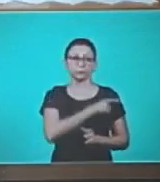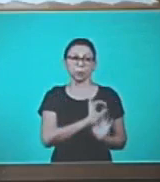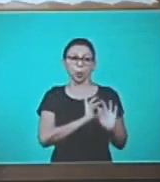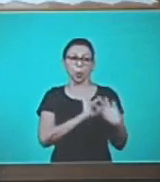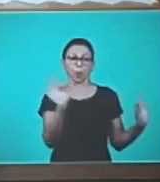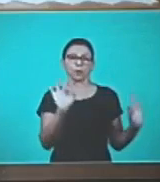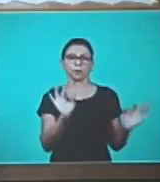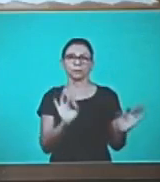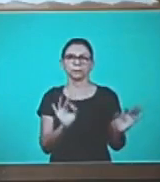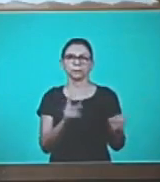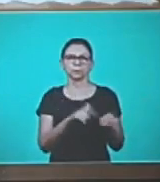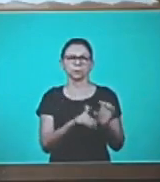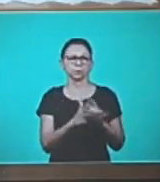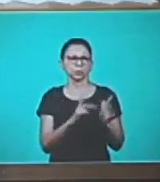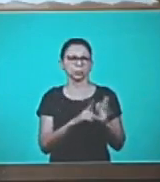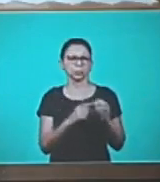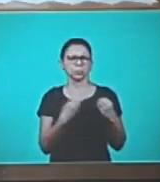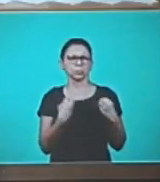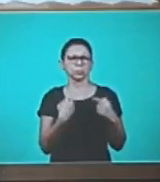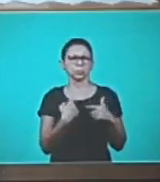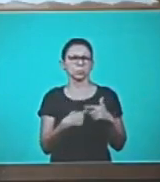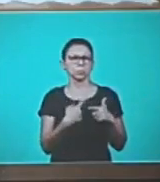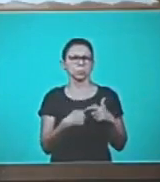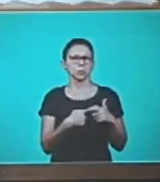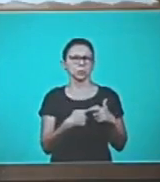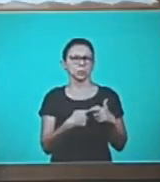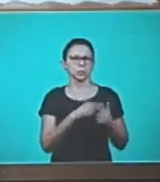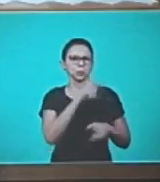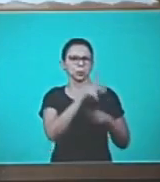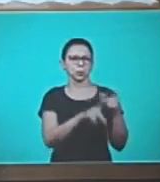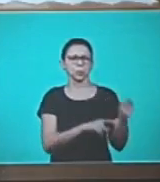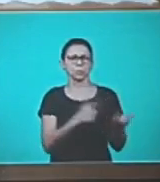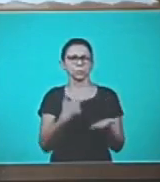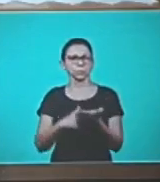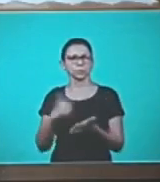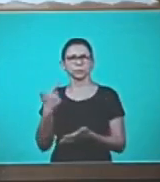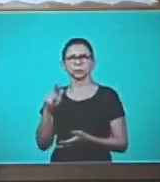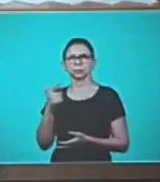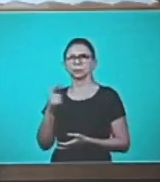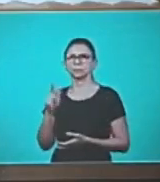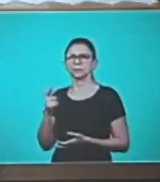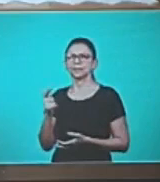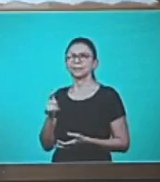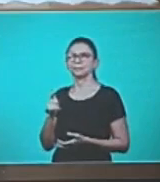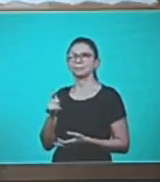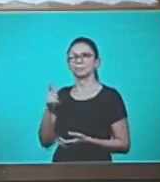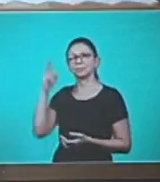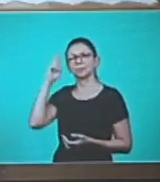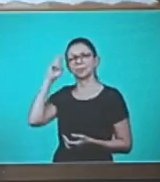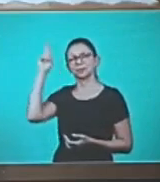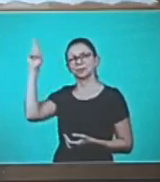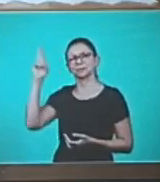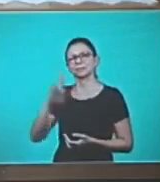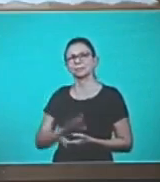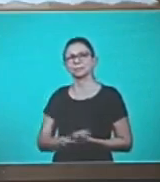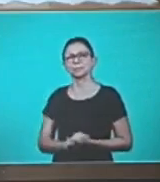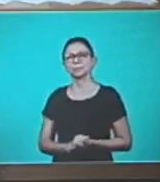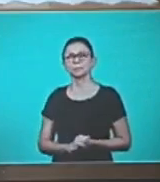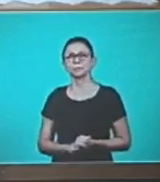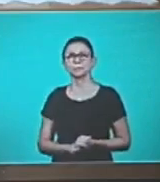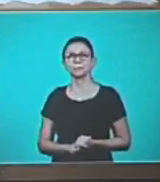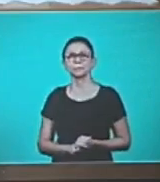the project. This is prophetic. So the Bible is concerned